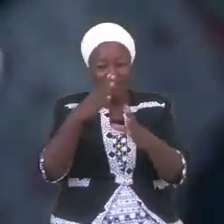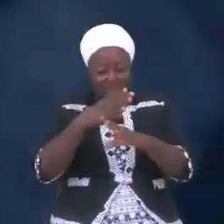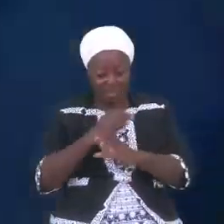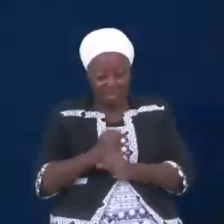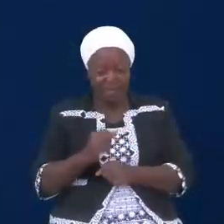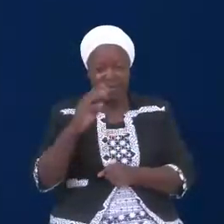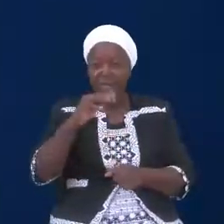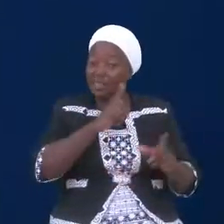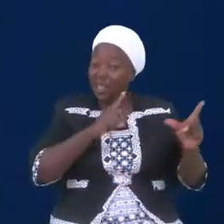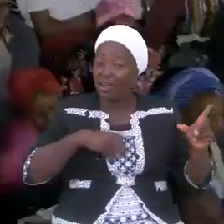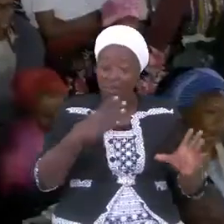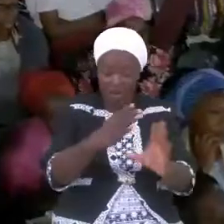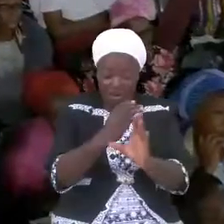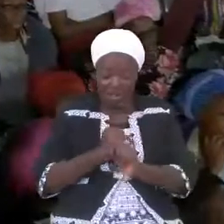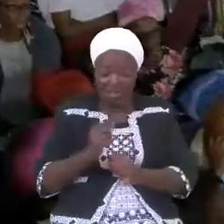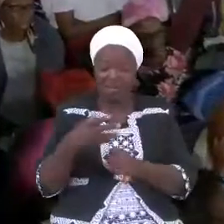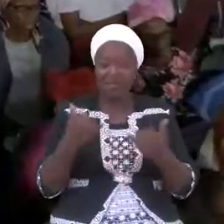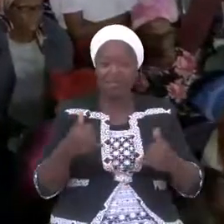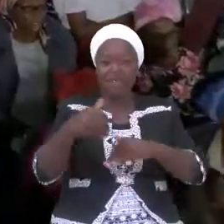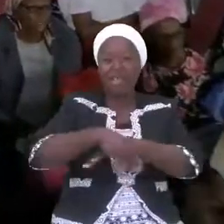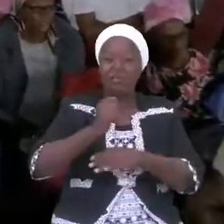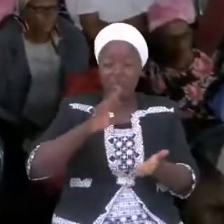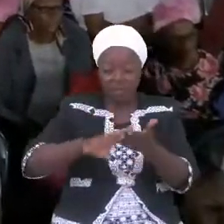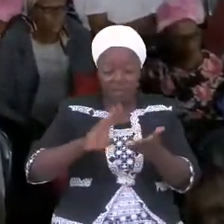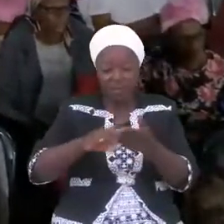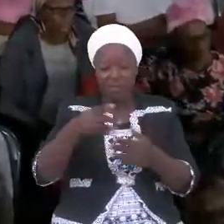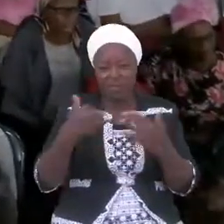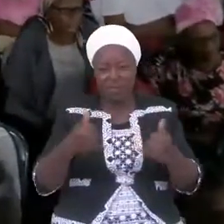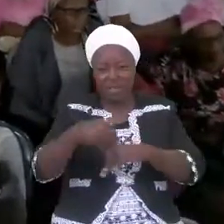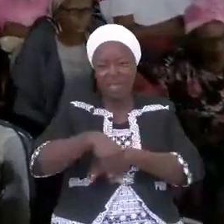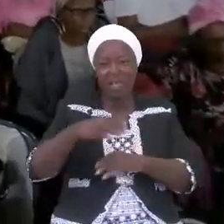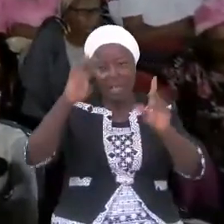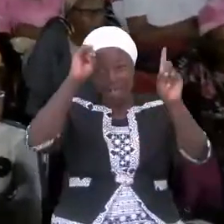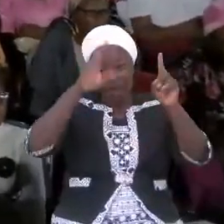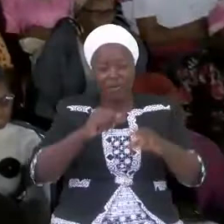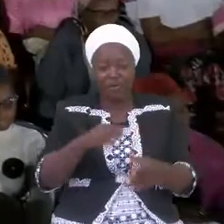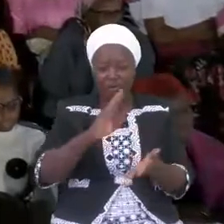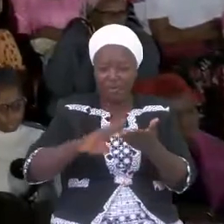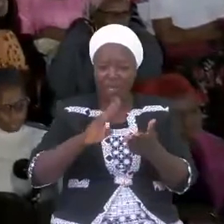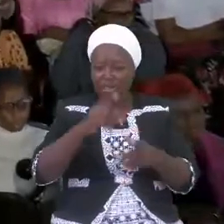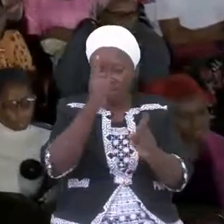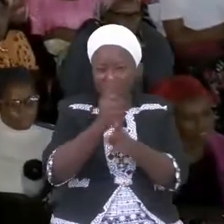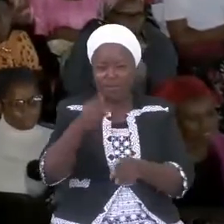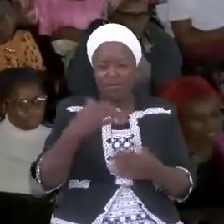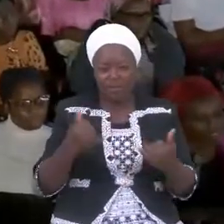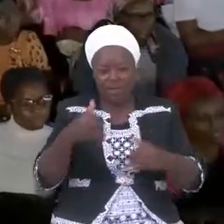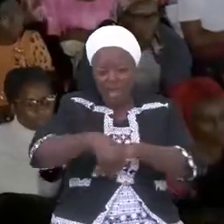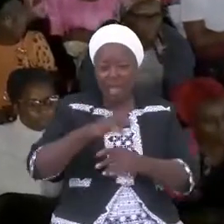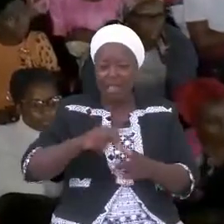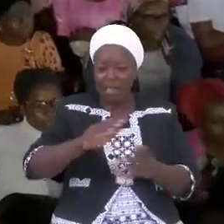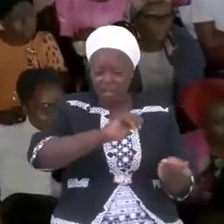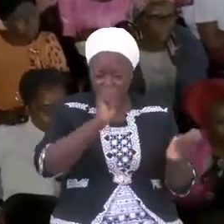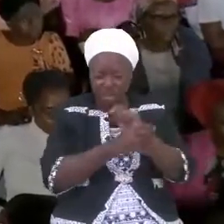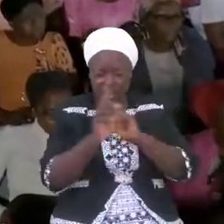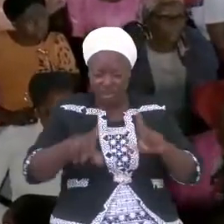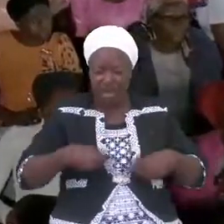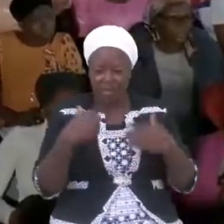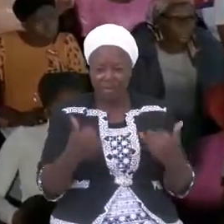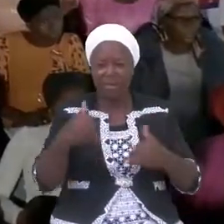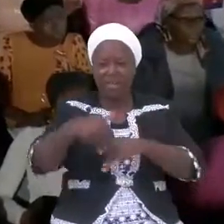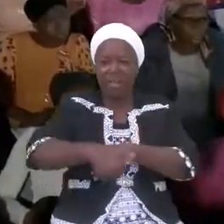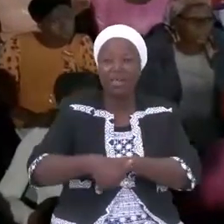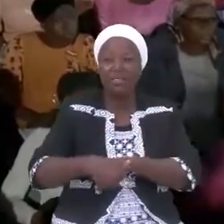tonight. It will forgive you tonight. It will justify you tonight. It will change your life